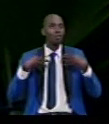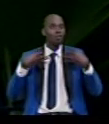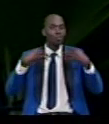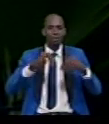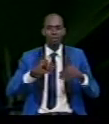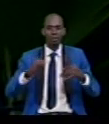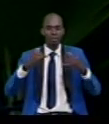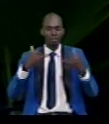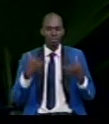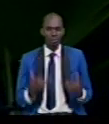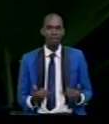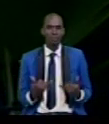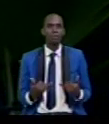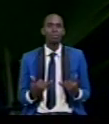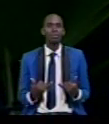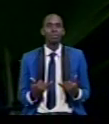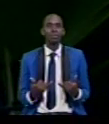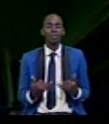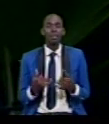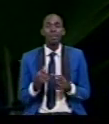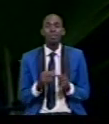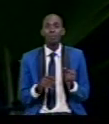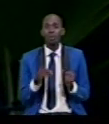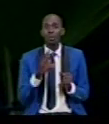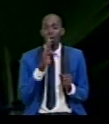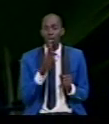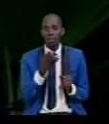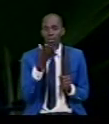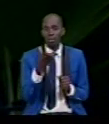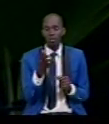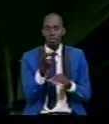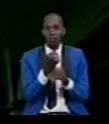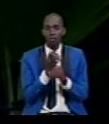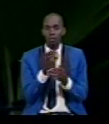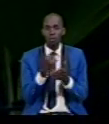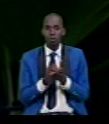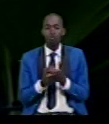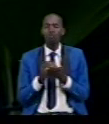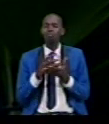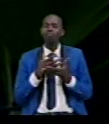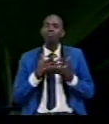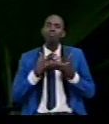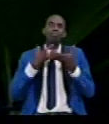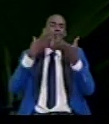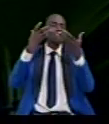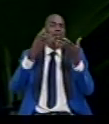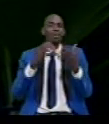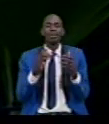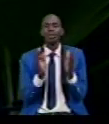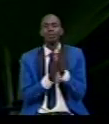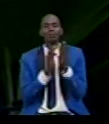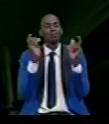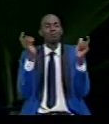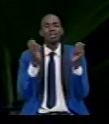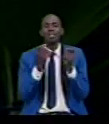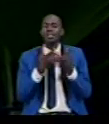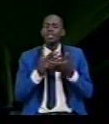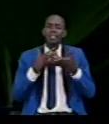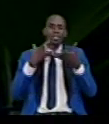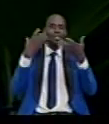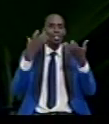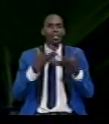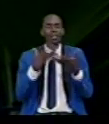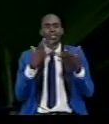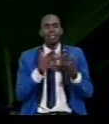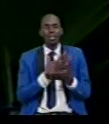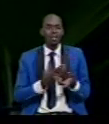are, shout the shout of healing now. It is done. Start coming out. Wherever you are, start coming